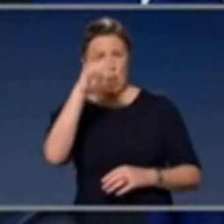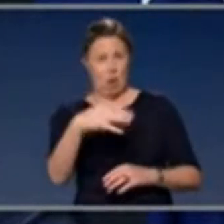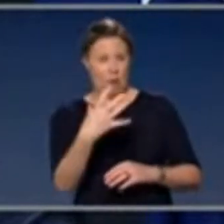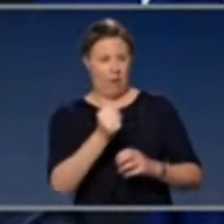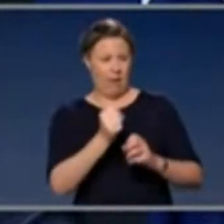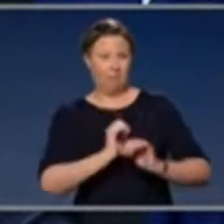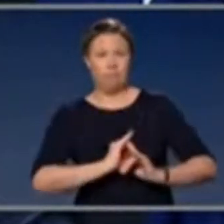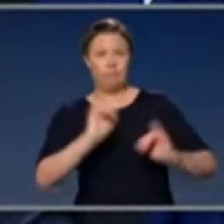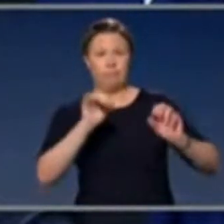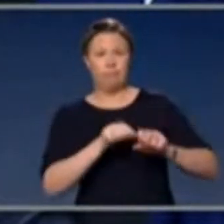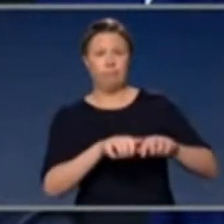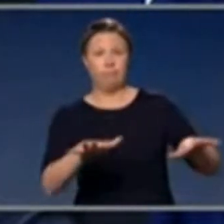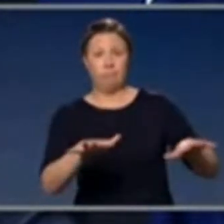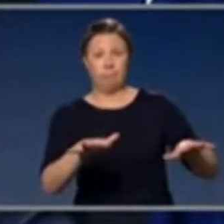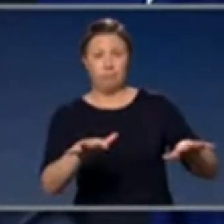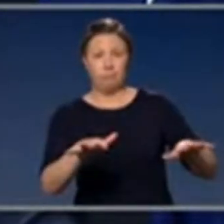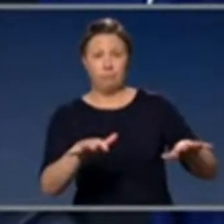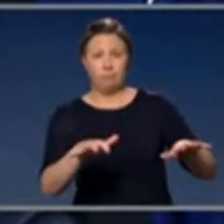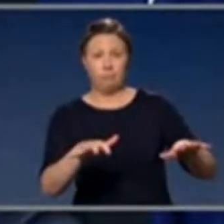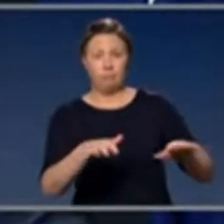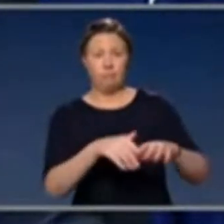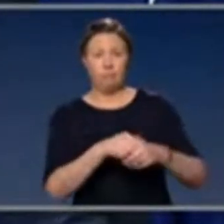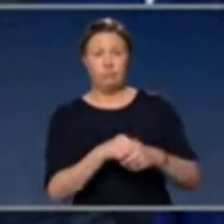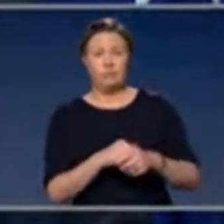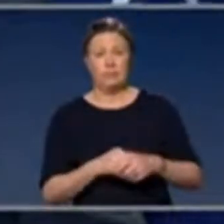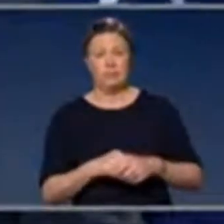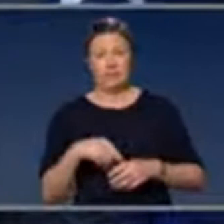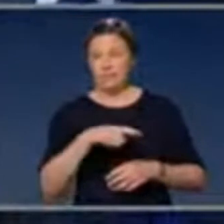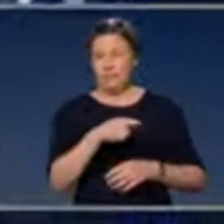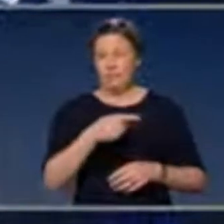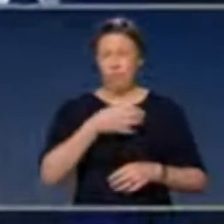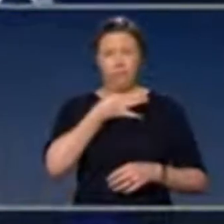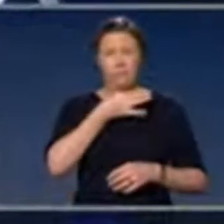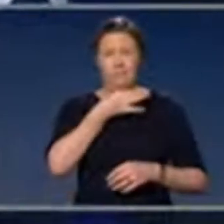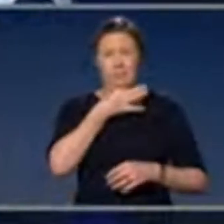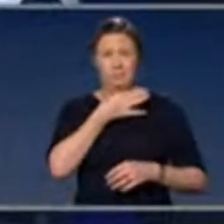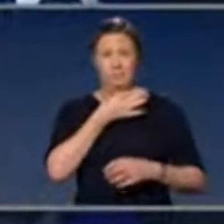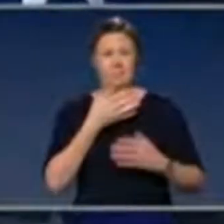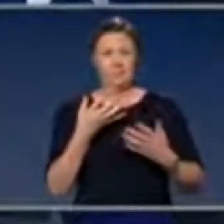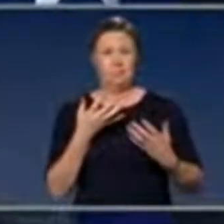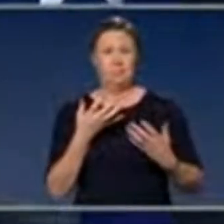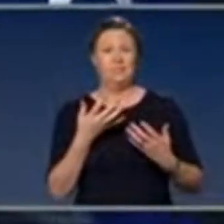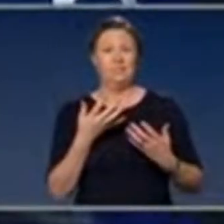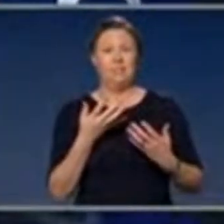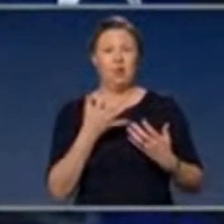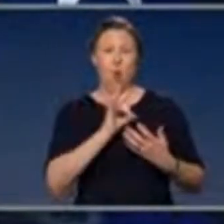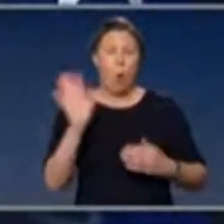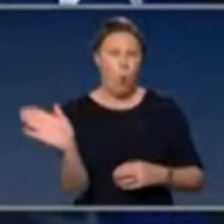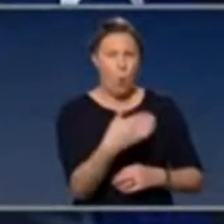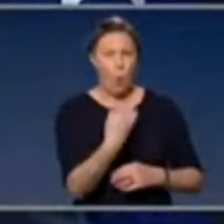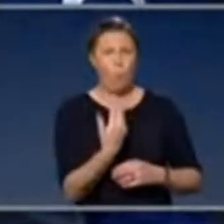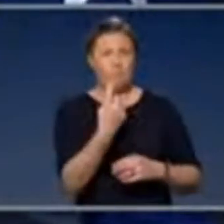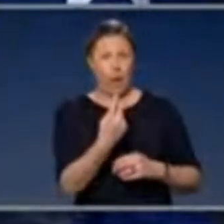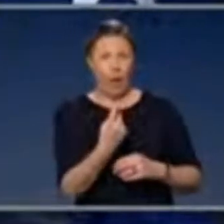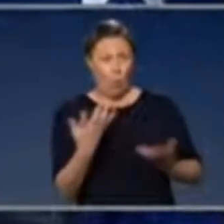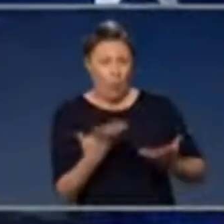all of which were potentially vulnerable to the worst circumstances that we saw occur in just a handful, terrible as it was in each